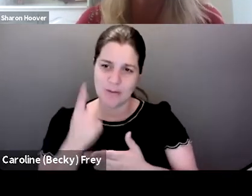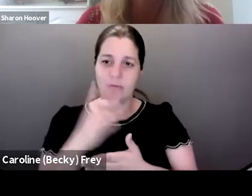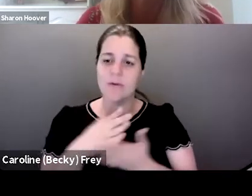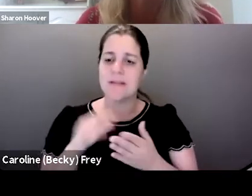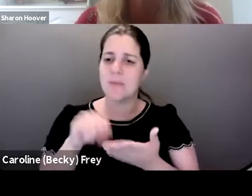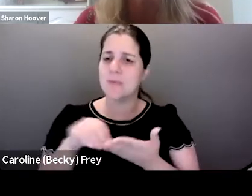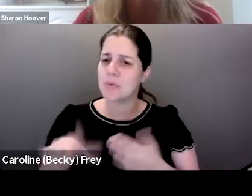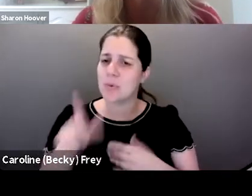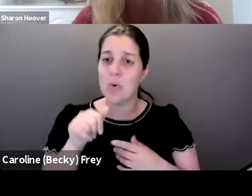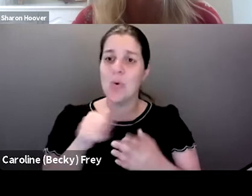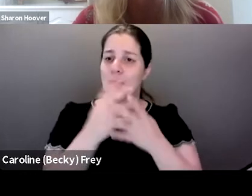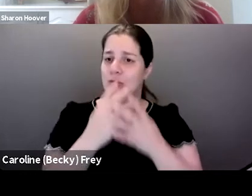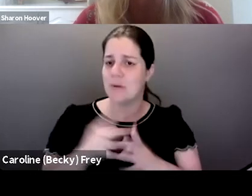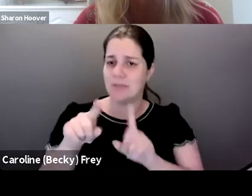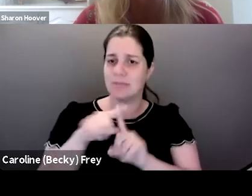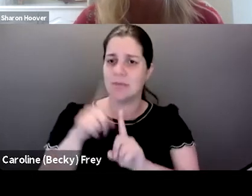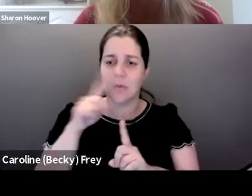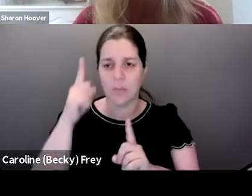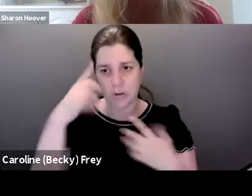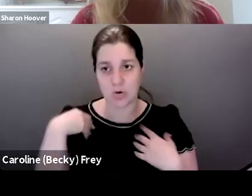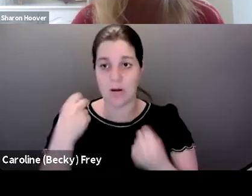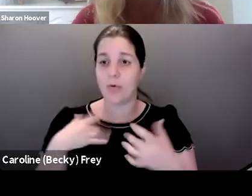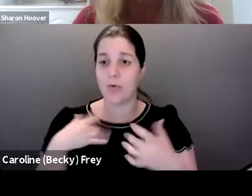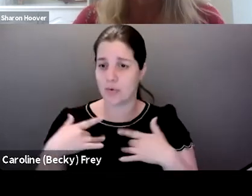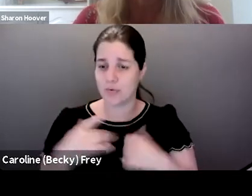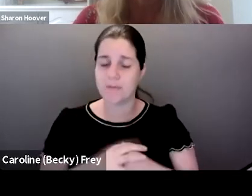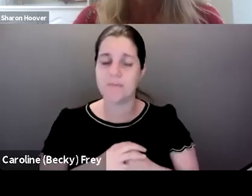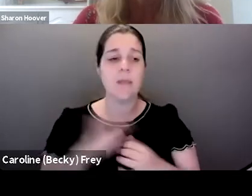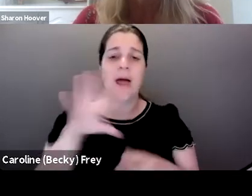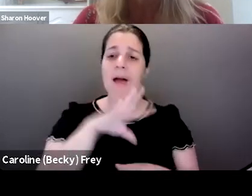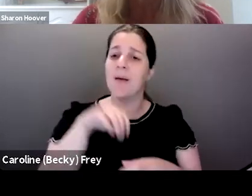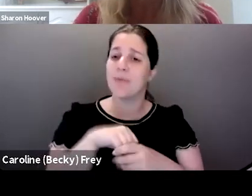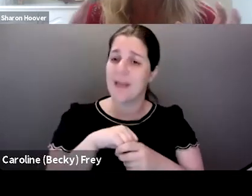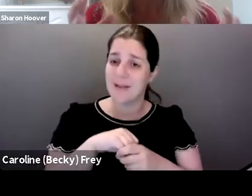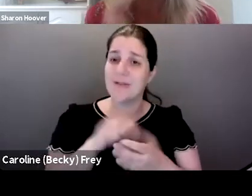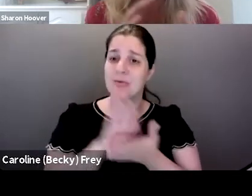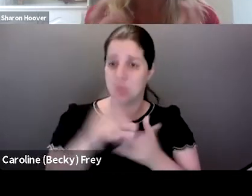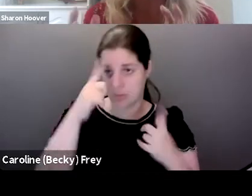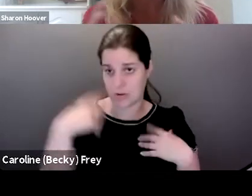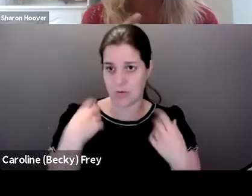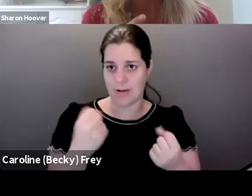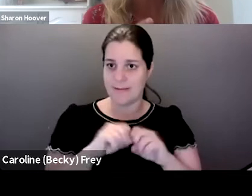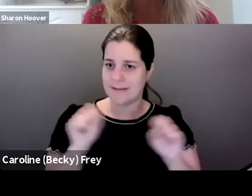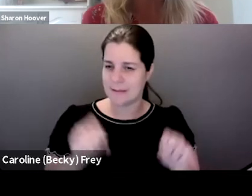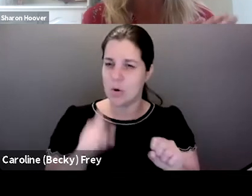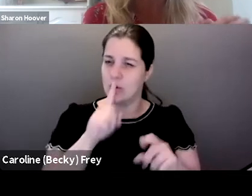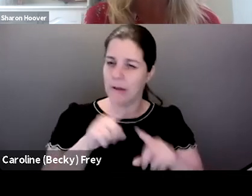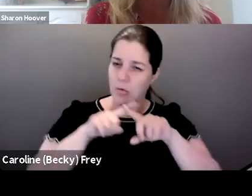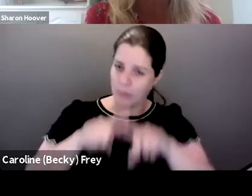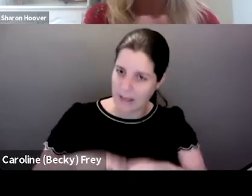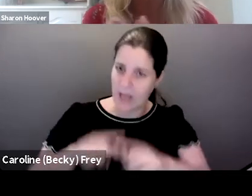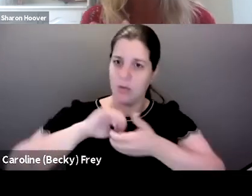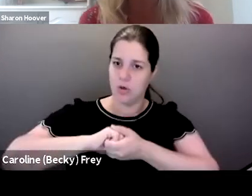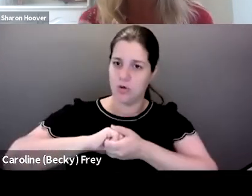who may screen positive for mental health concerns. Comprehensive school mental health systems, as I mentioned, really do rely on partnerships between